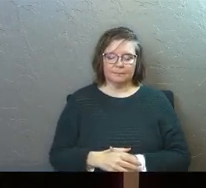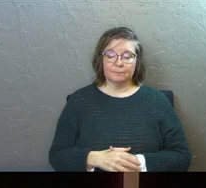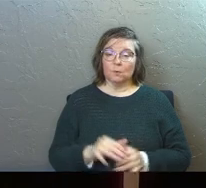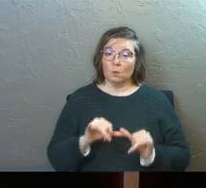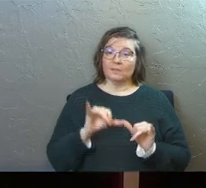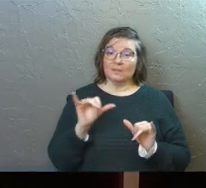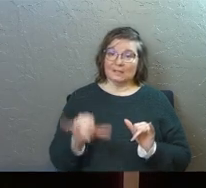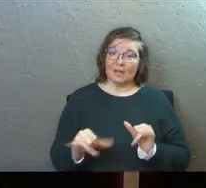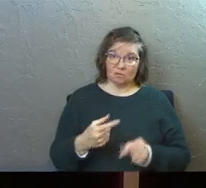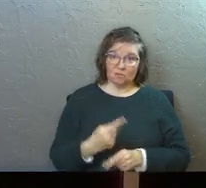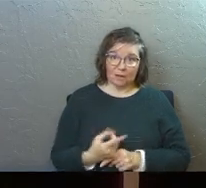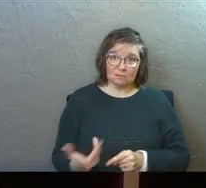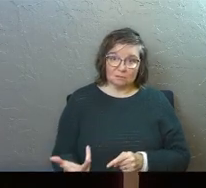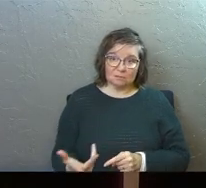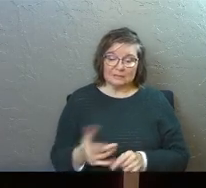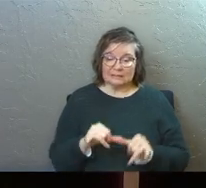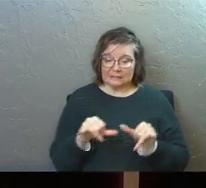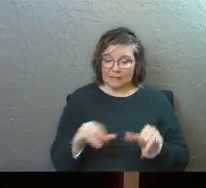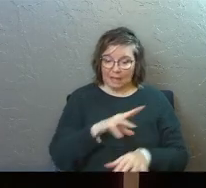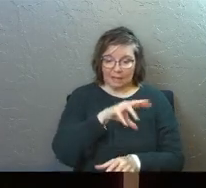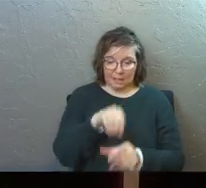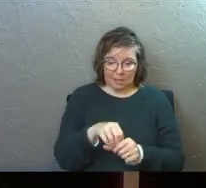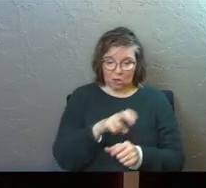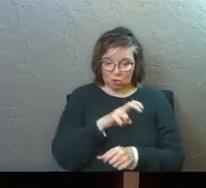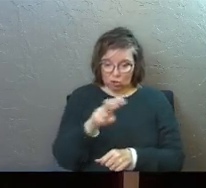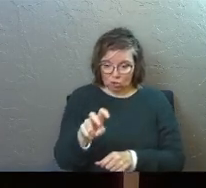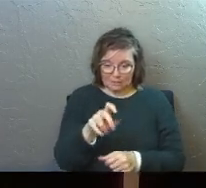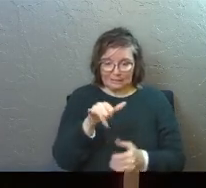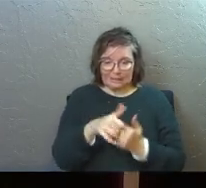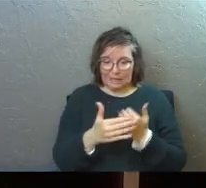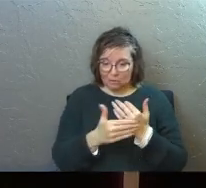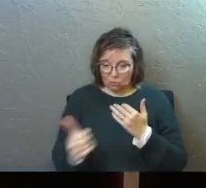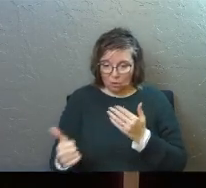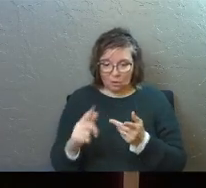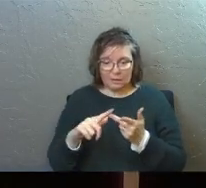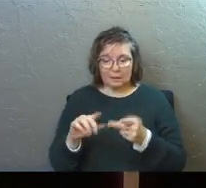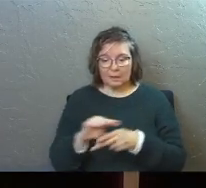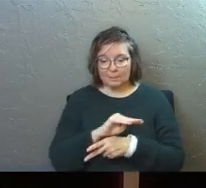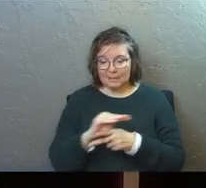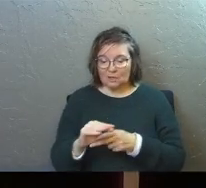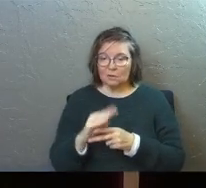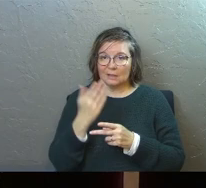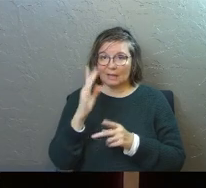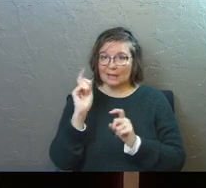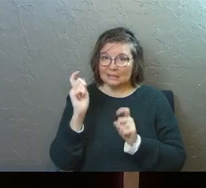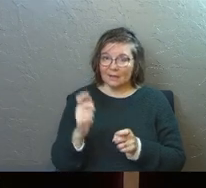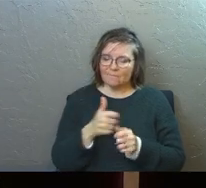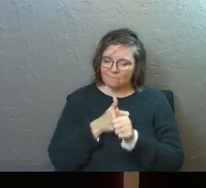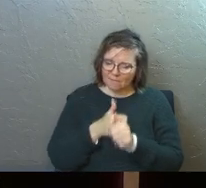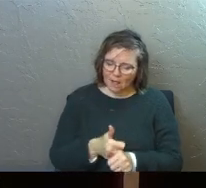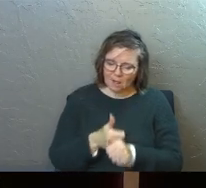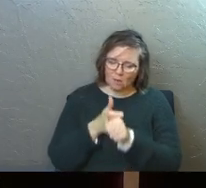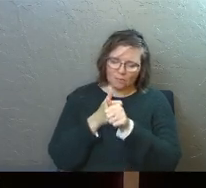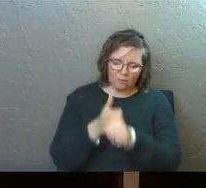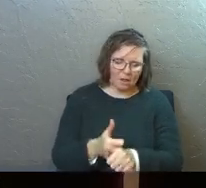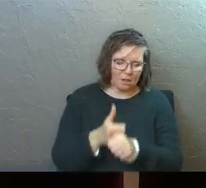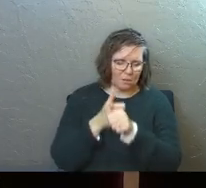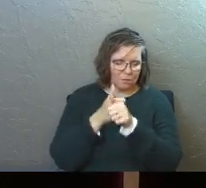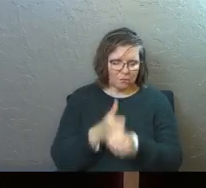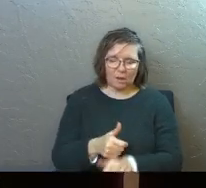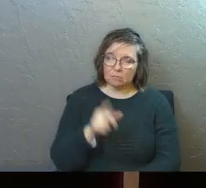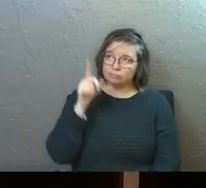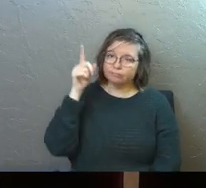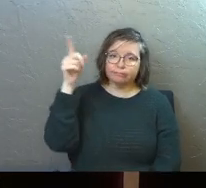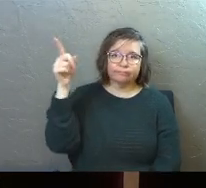got to stay in it, right? Stay in this journey. Stay in this calling. Stay in the ministry that God has called you to. Follow him, follow him, follow him,